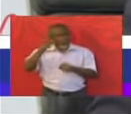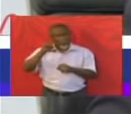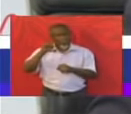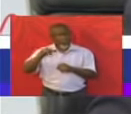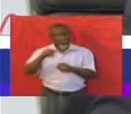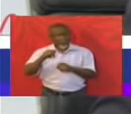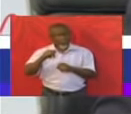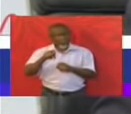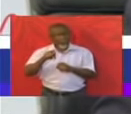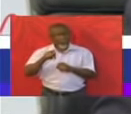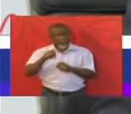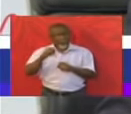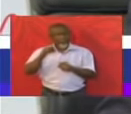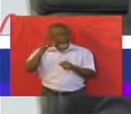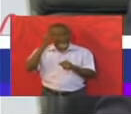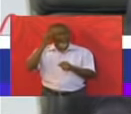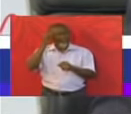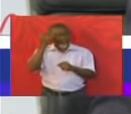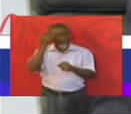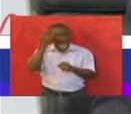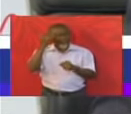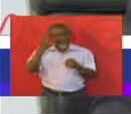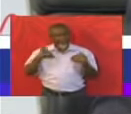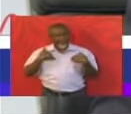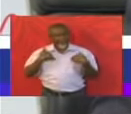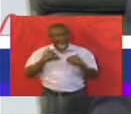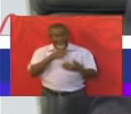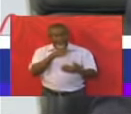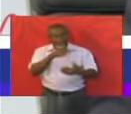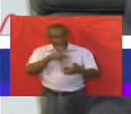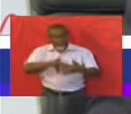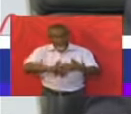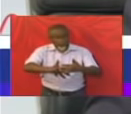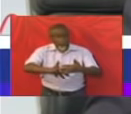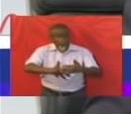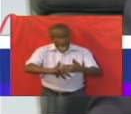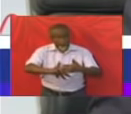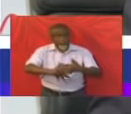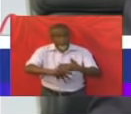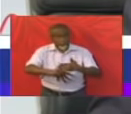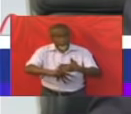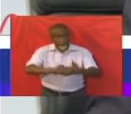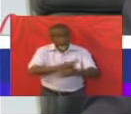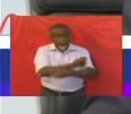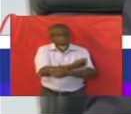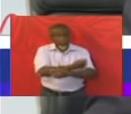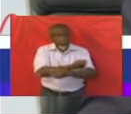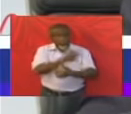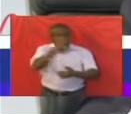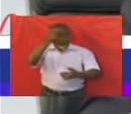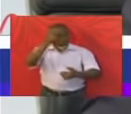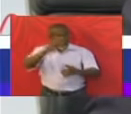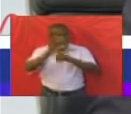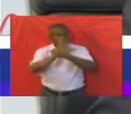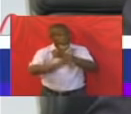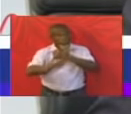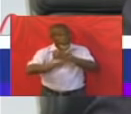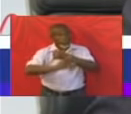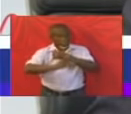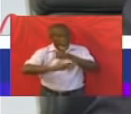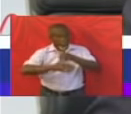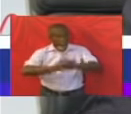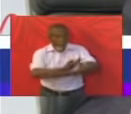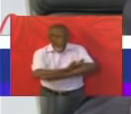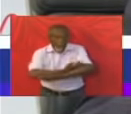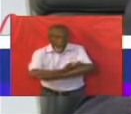that's the whole purpose of this as well. So it's about protecting the unborn. When mother takes the